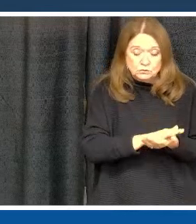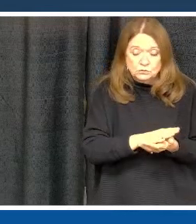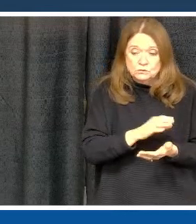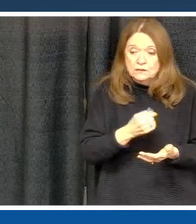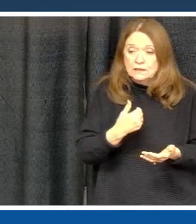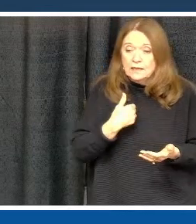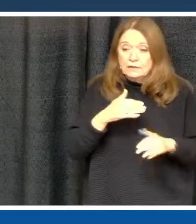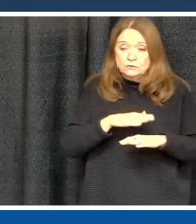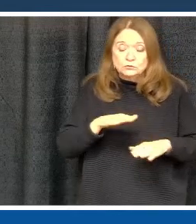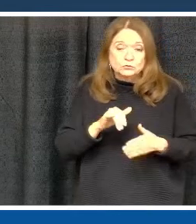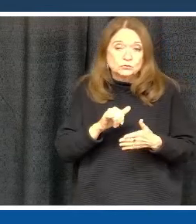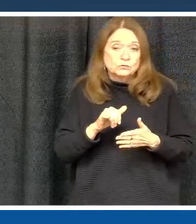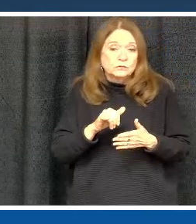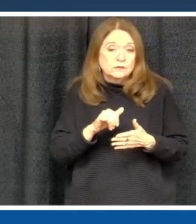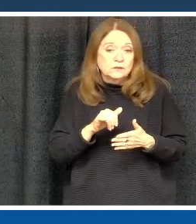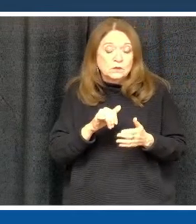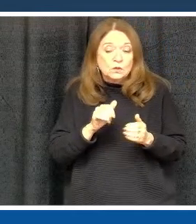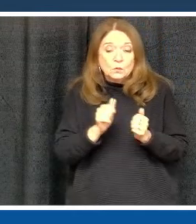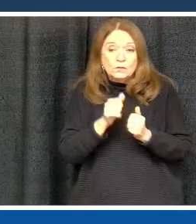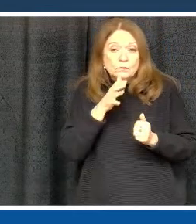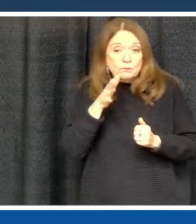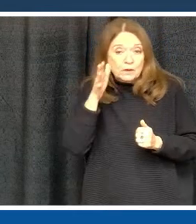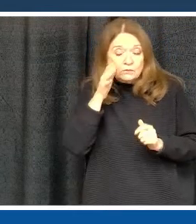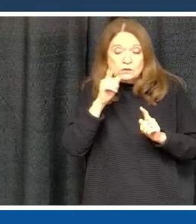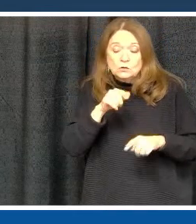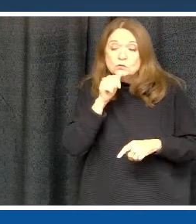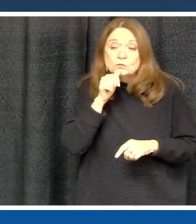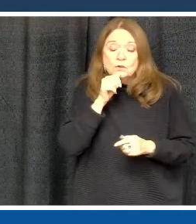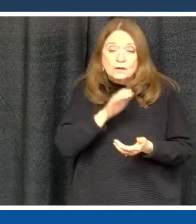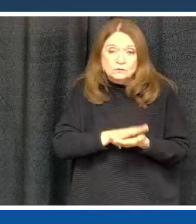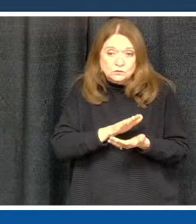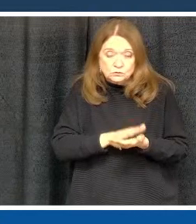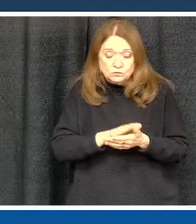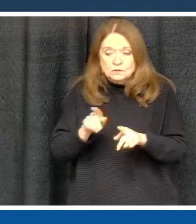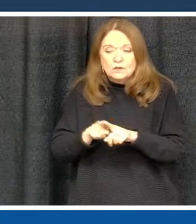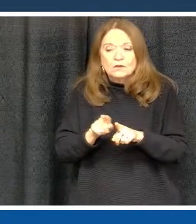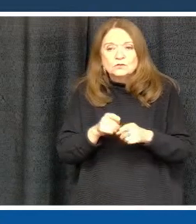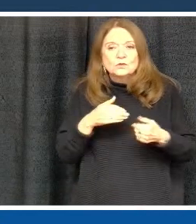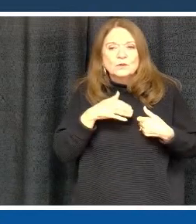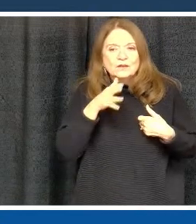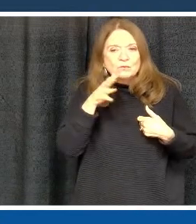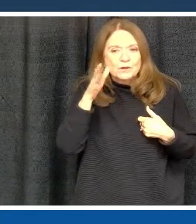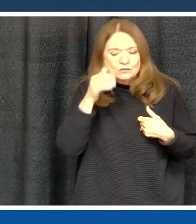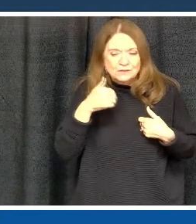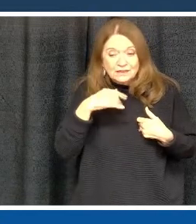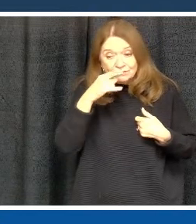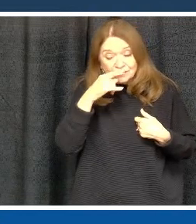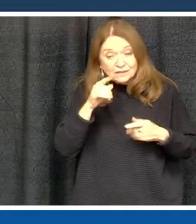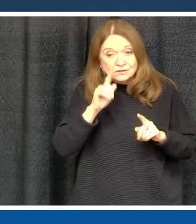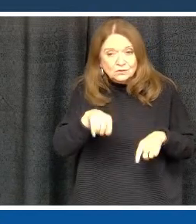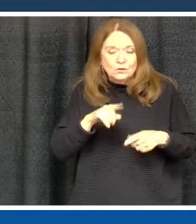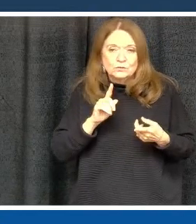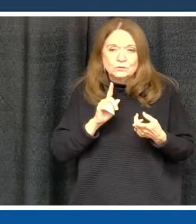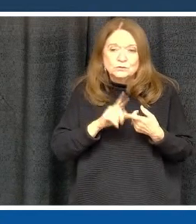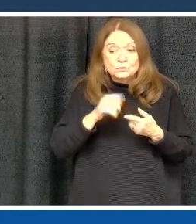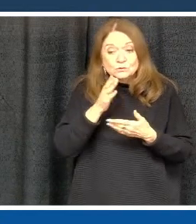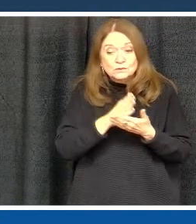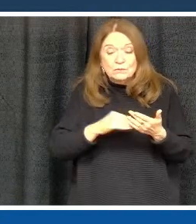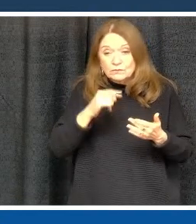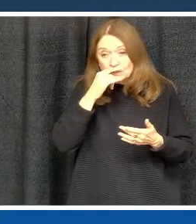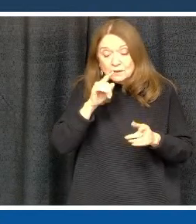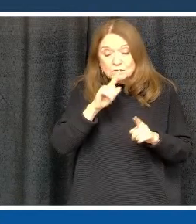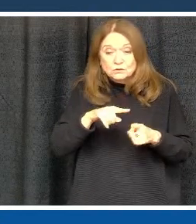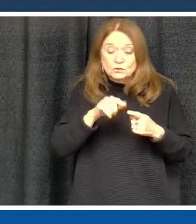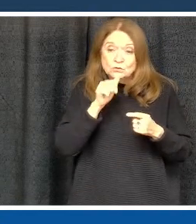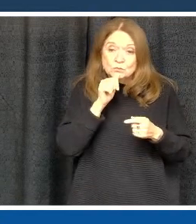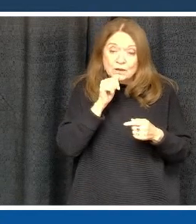I have parents that have kids that go to private schools. I also have parents that have kids that some of their kids go to